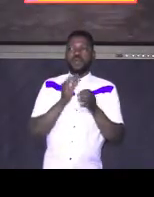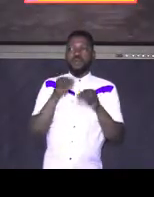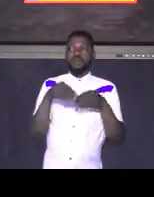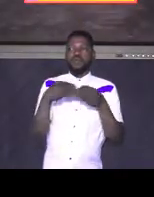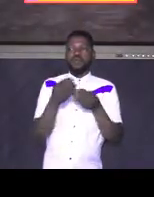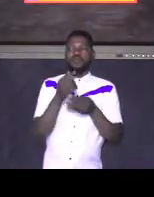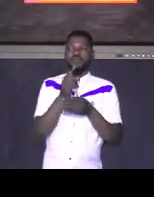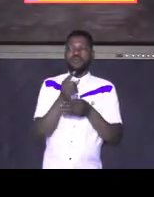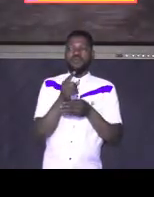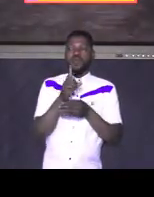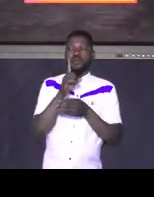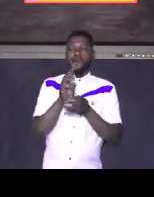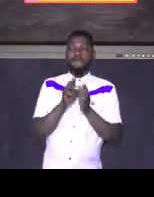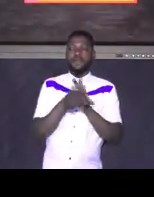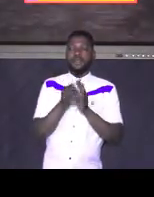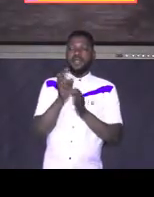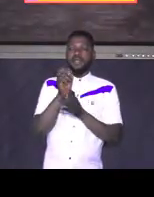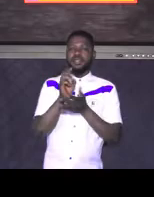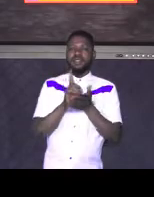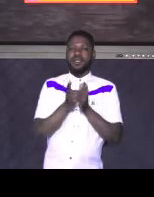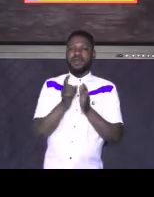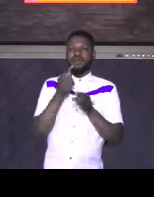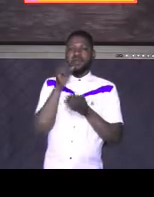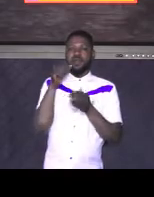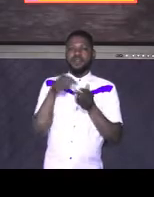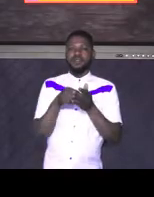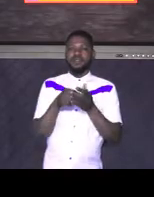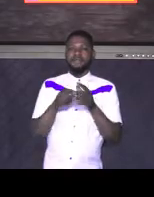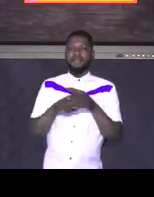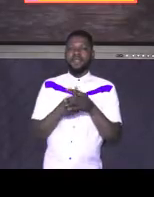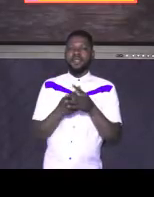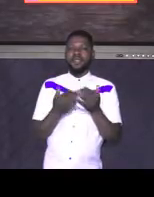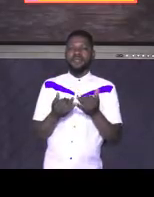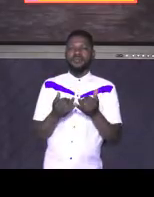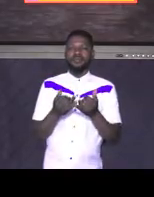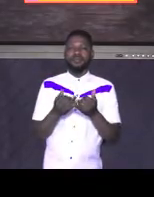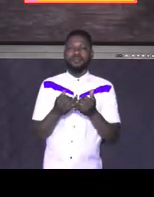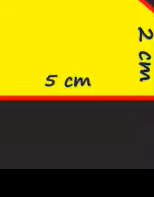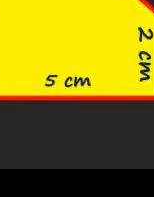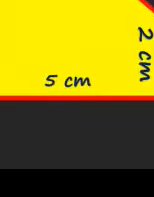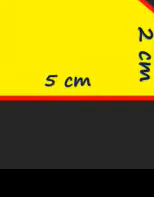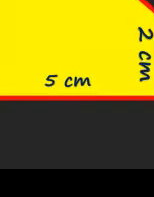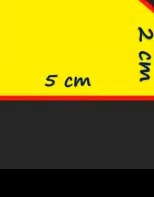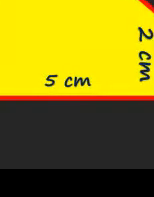do. I will give you 1 minute 30 seconds for this. Begin.